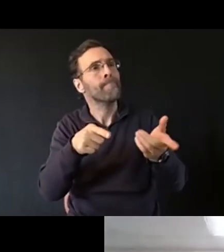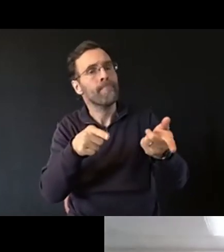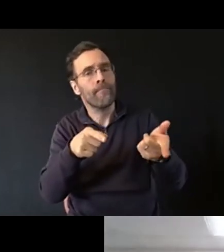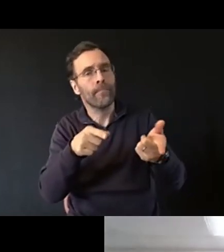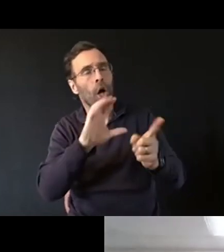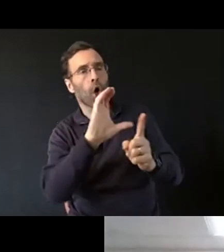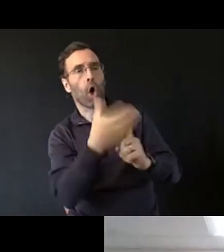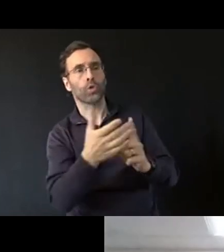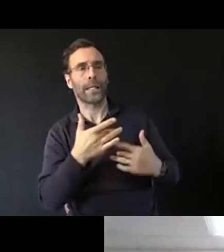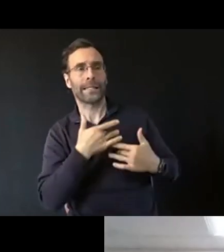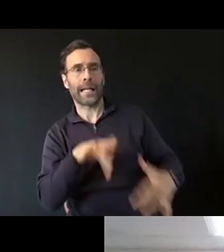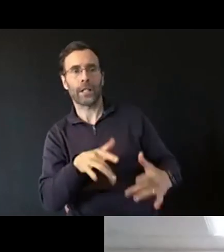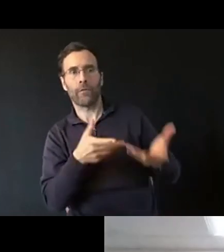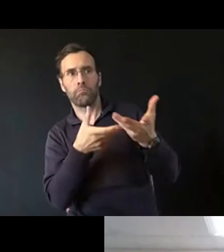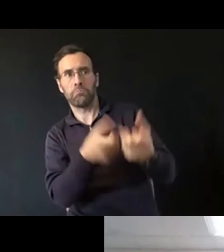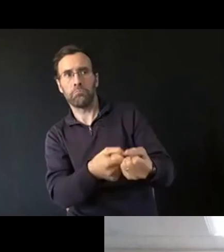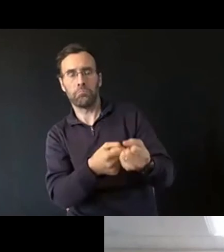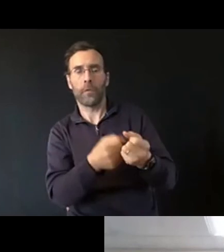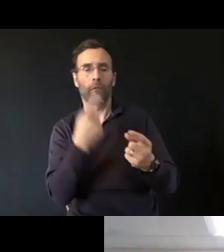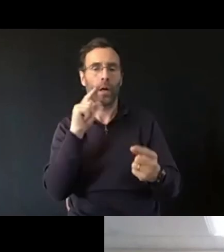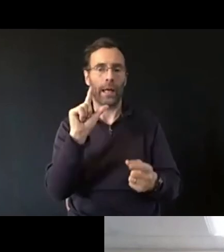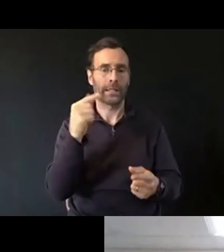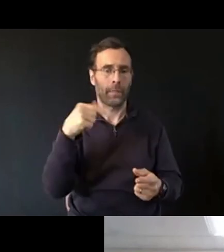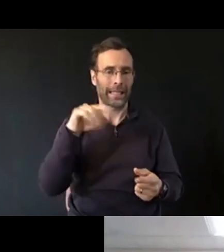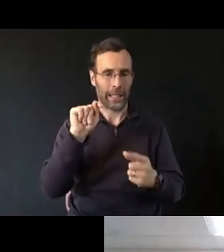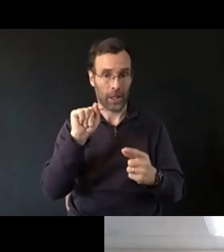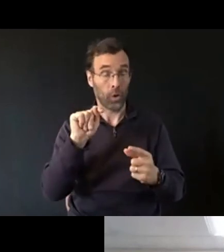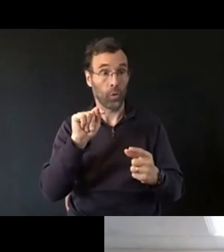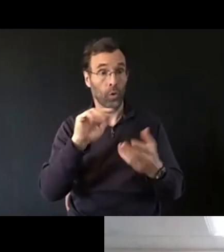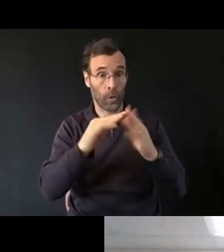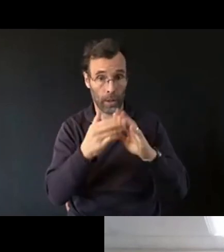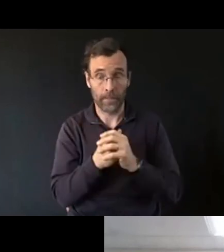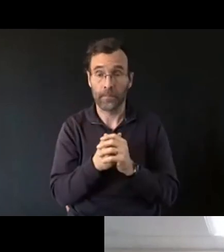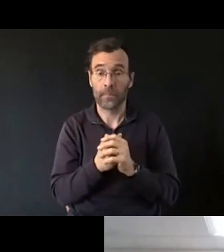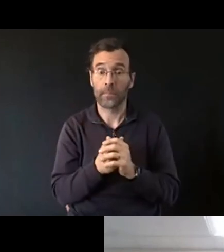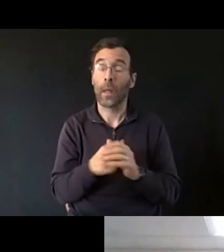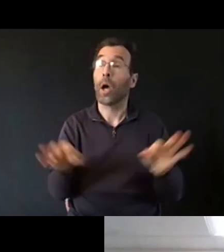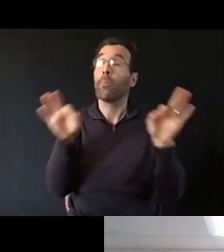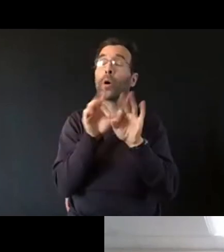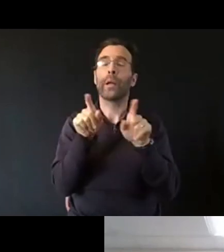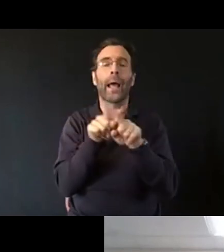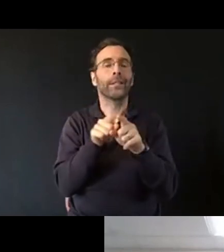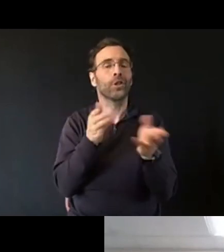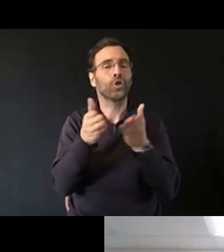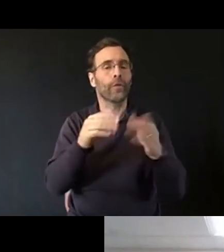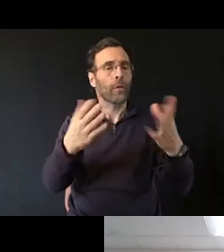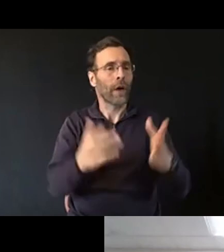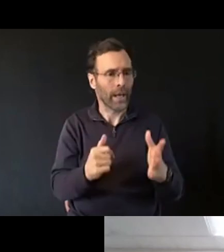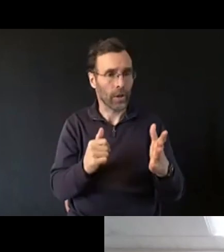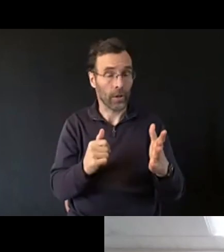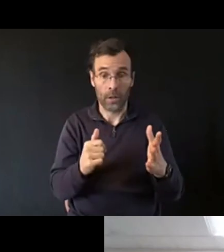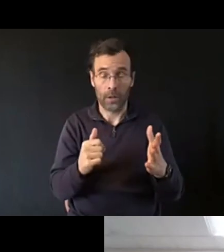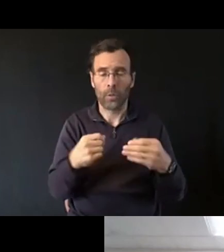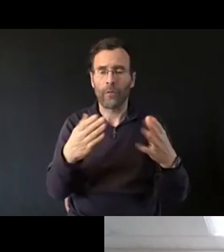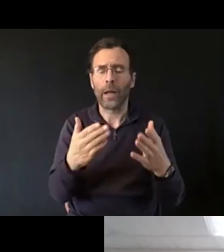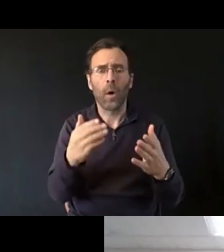culturally sensitive to the LGBT community. And so it's important as a service provider to provide those welcoming